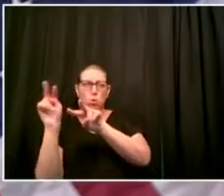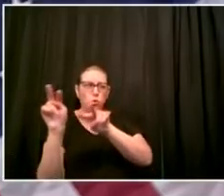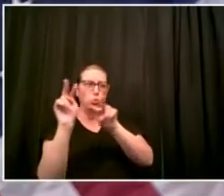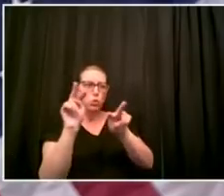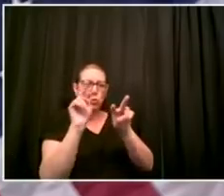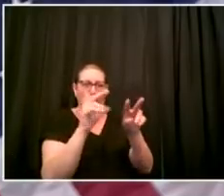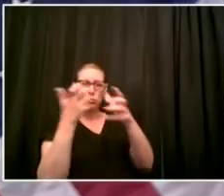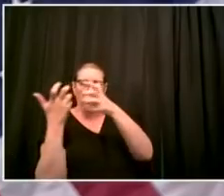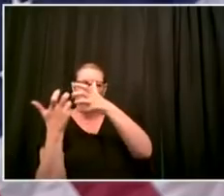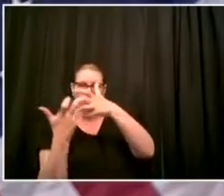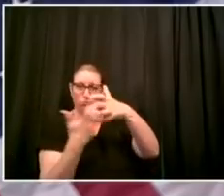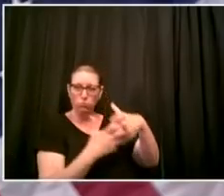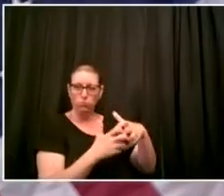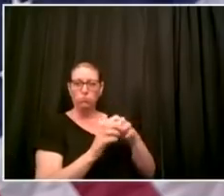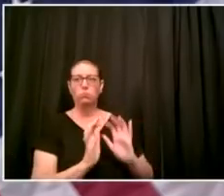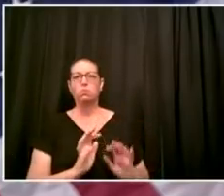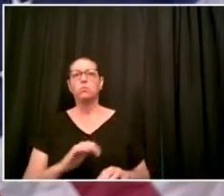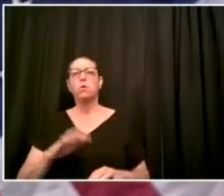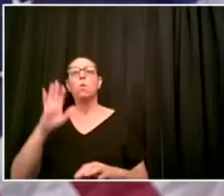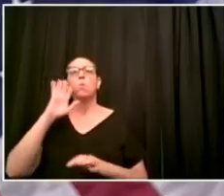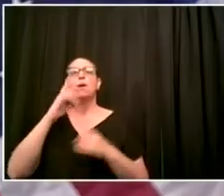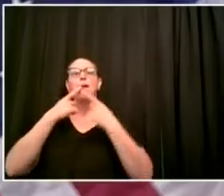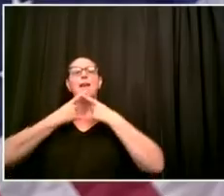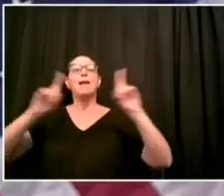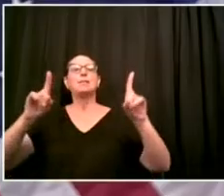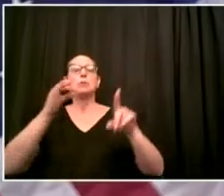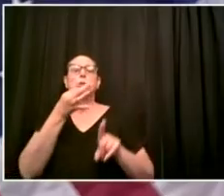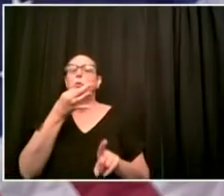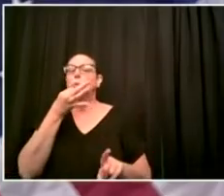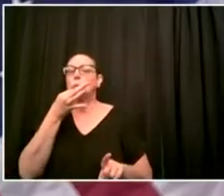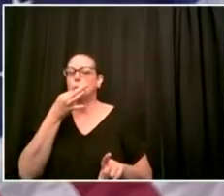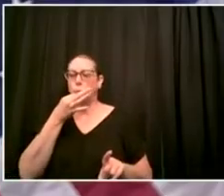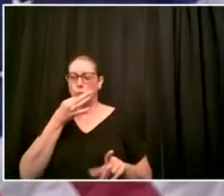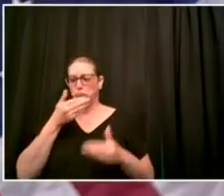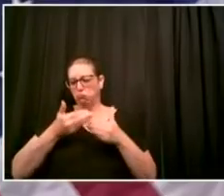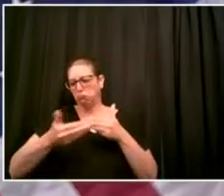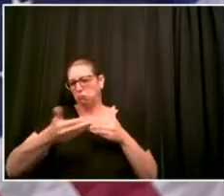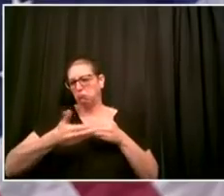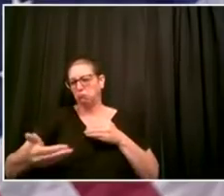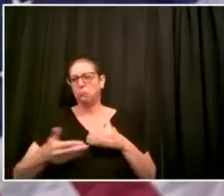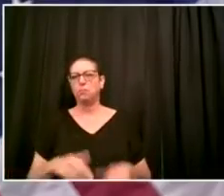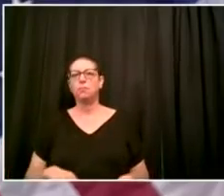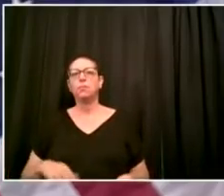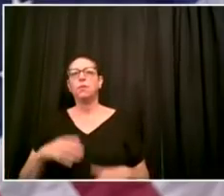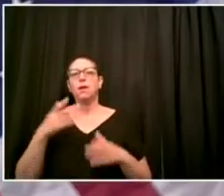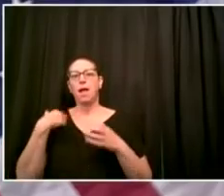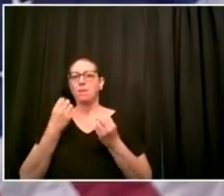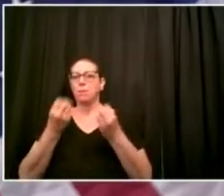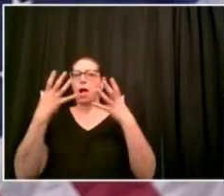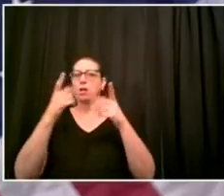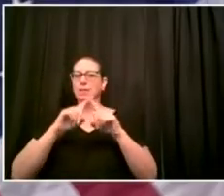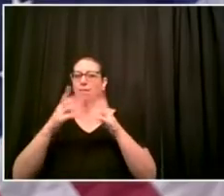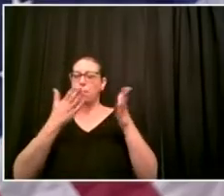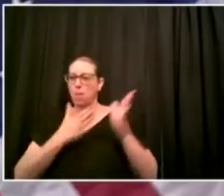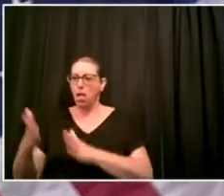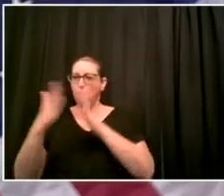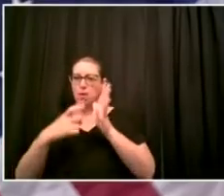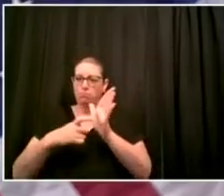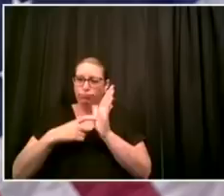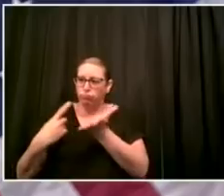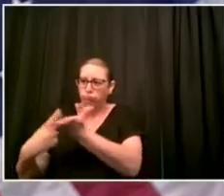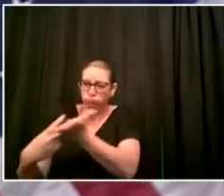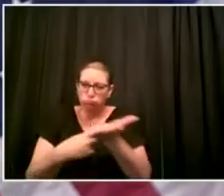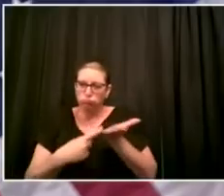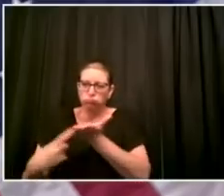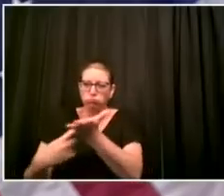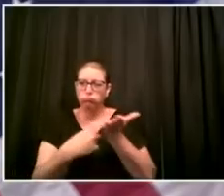That's a lot that we have to put together and put on the table, but it'll all be in place well before we announce the actual day for the